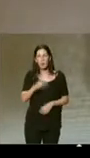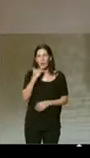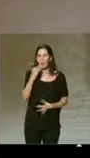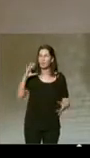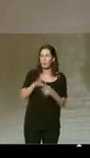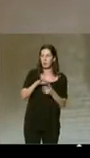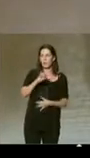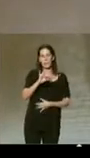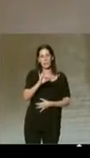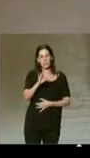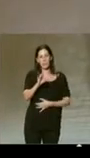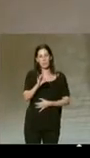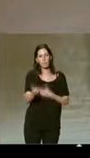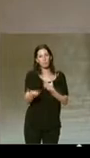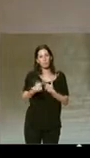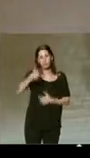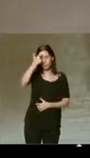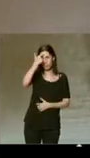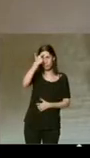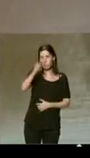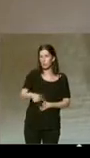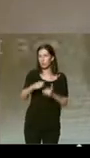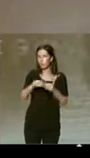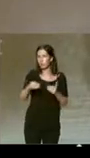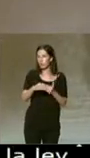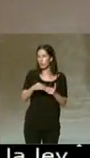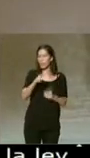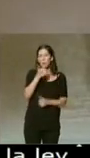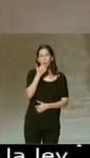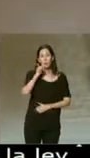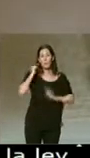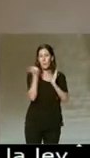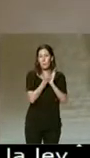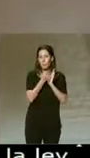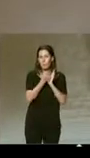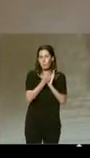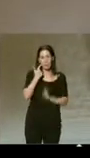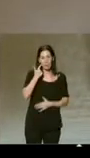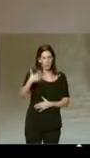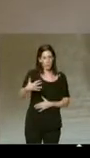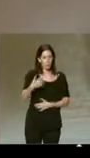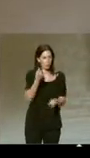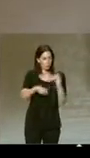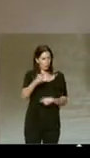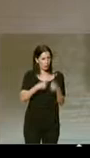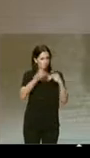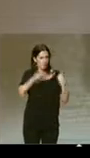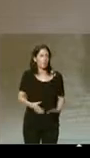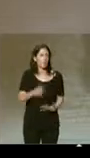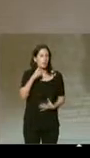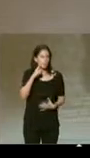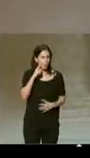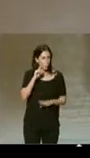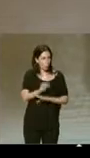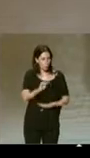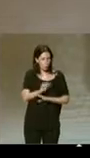in the ISO standards which is already user quality or user adaptability. So in the ICT